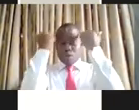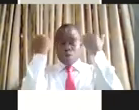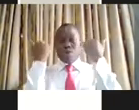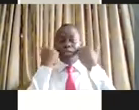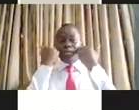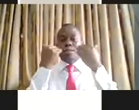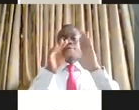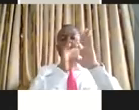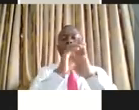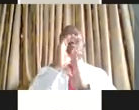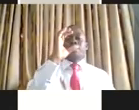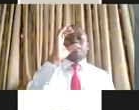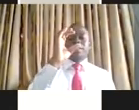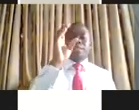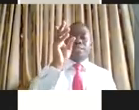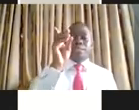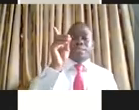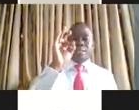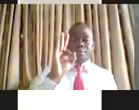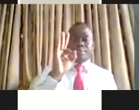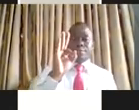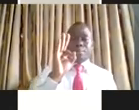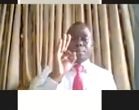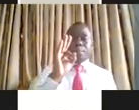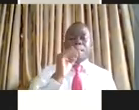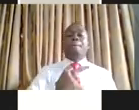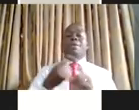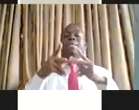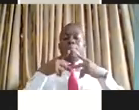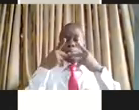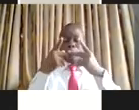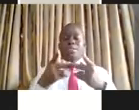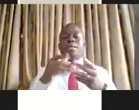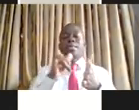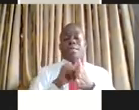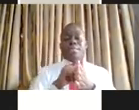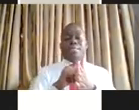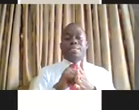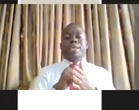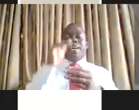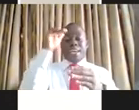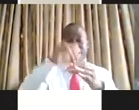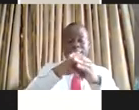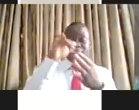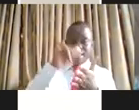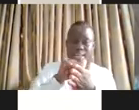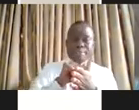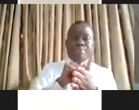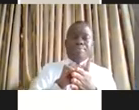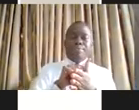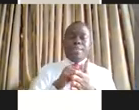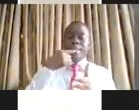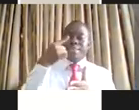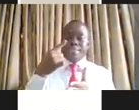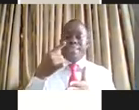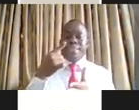and Ward Development Fund, but they are proposing it, and in proposing it, they